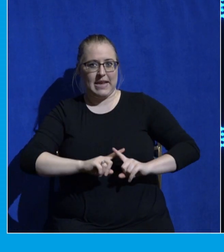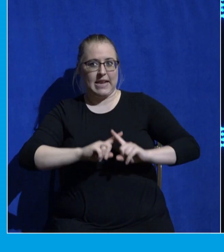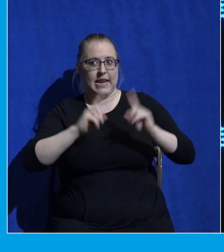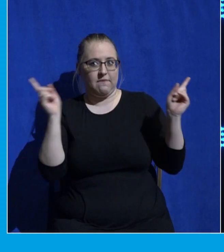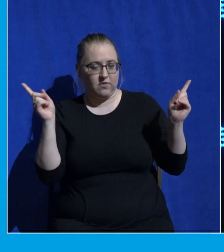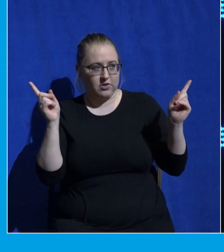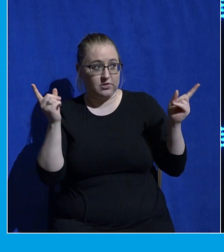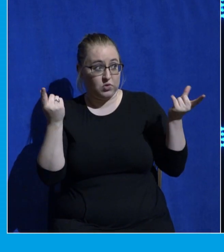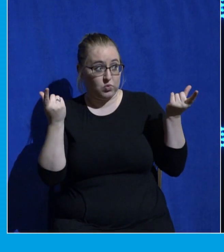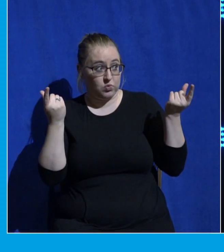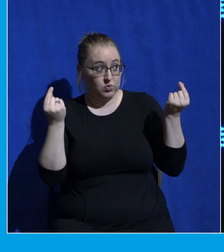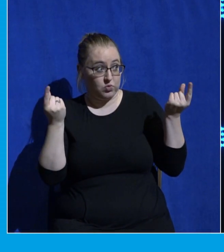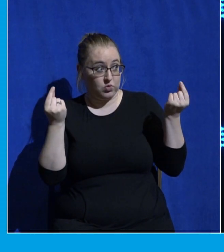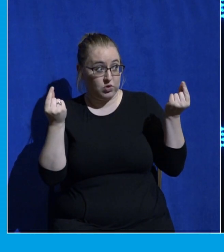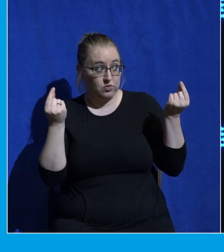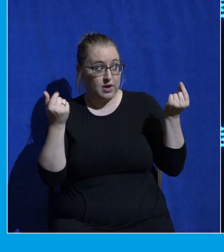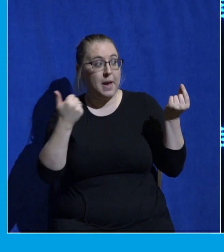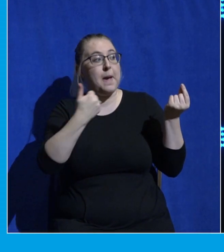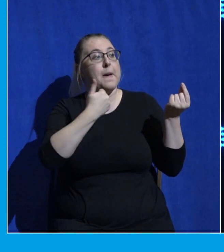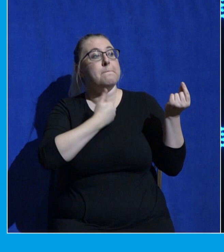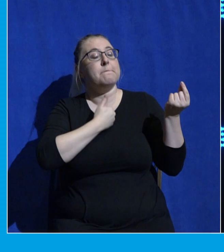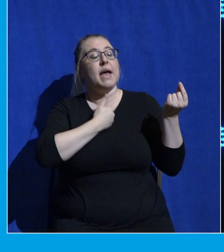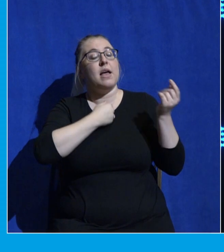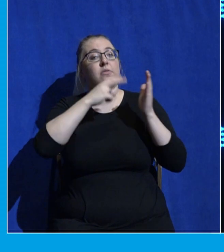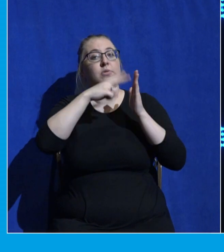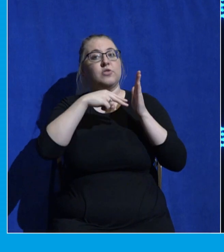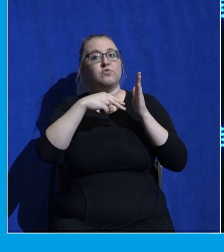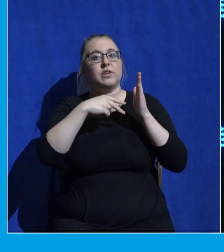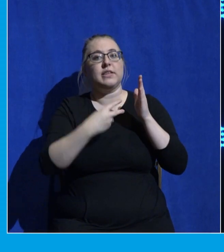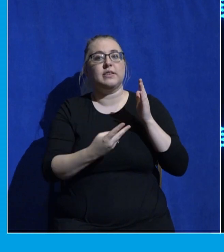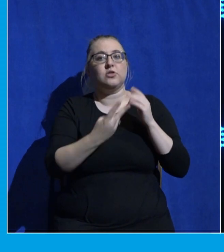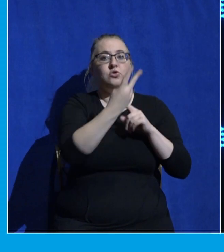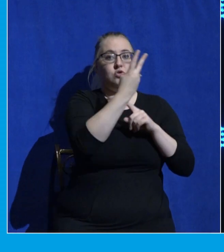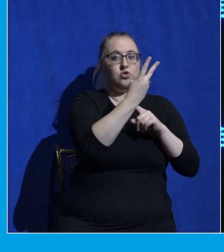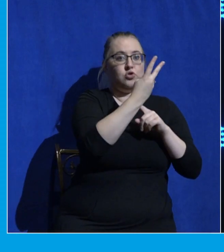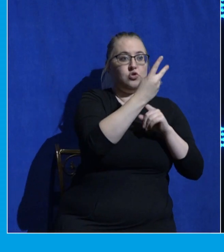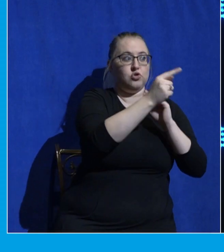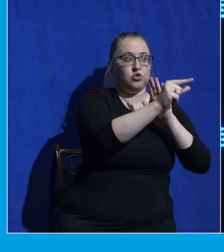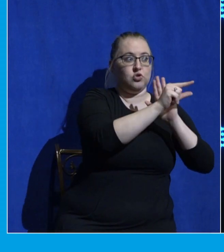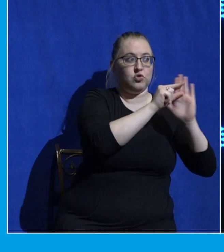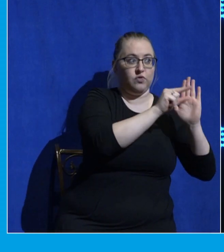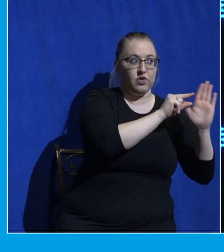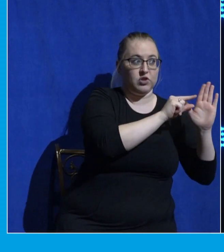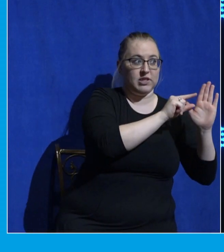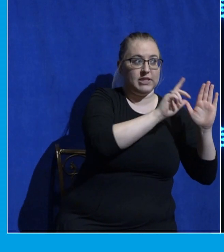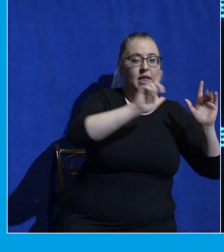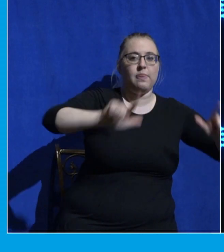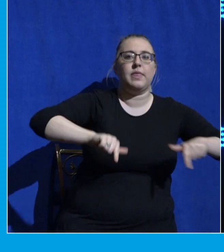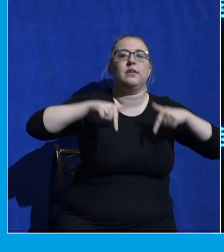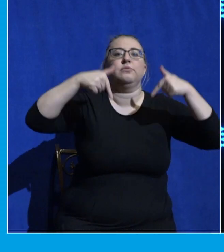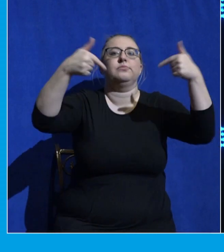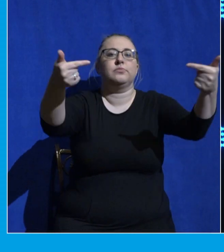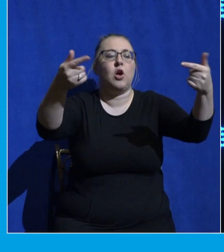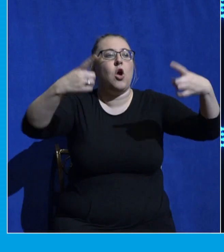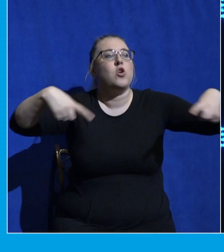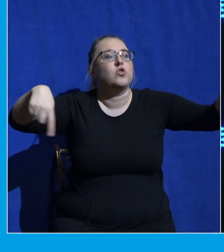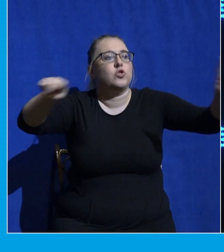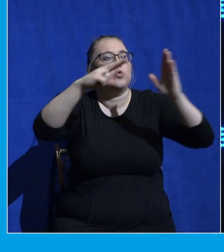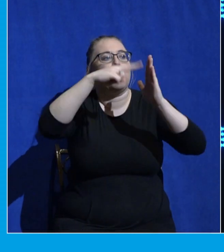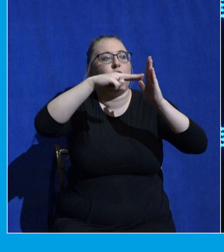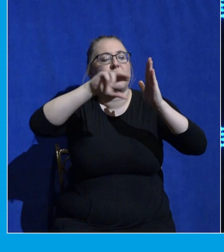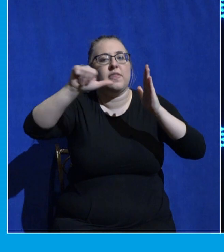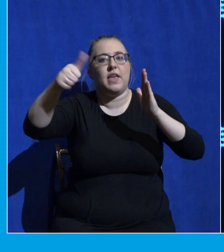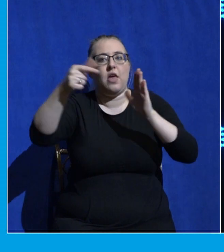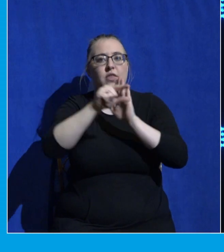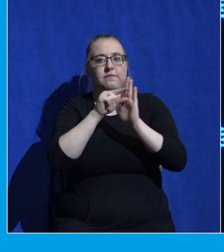Psalm 121. I'm going to read the first two verses. I want you to read the rest. So I'll read the first two. I'm going to say you go, and I